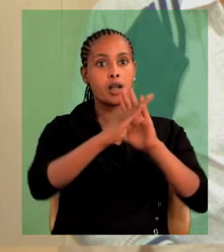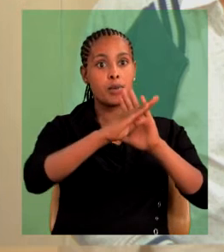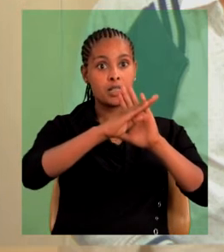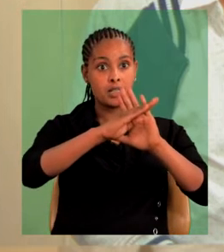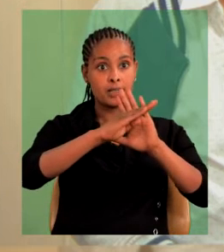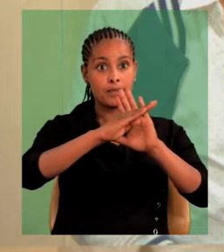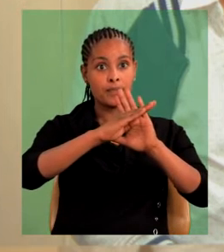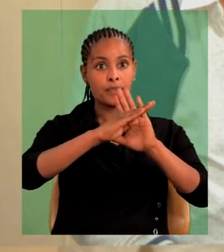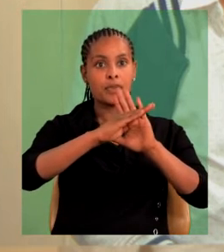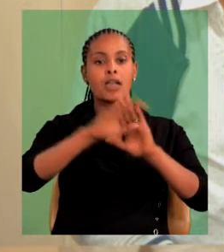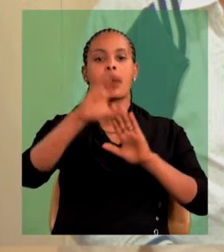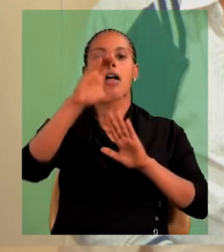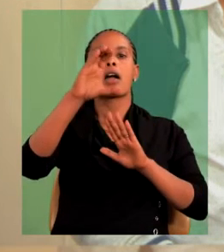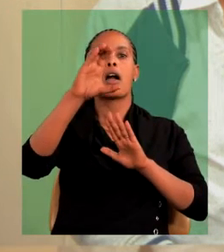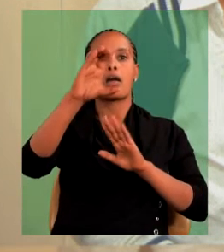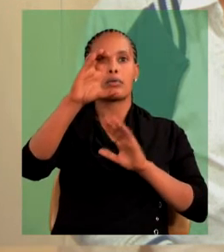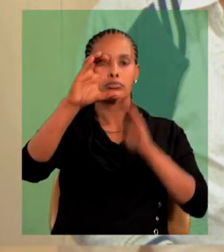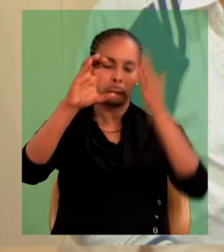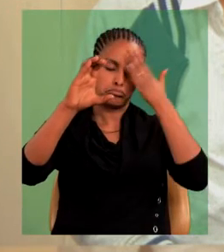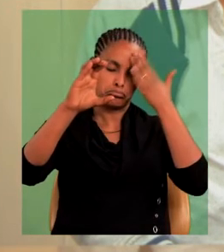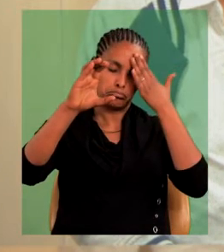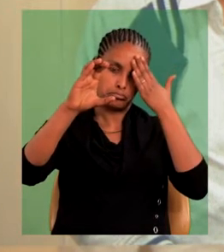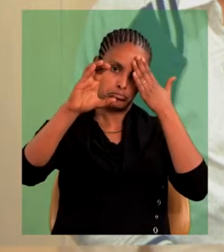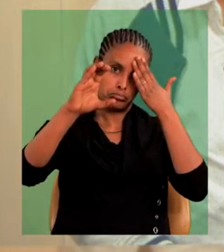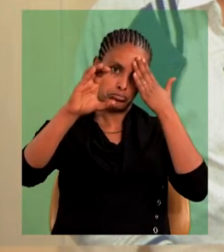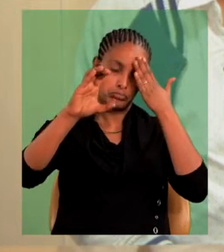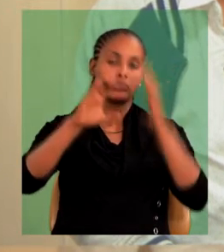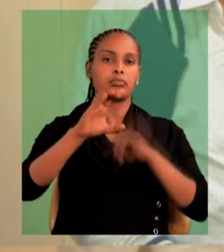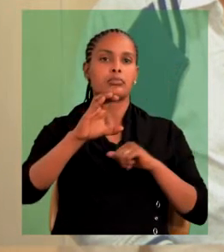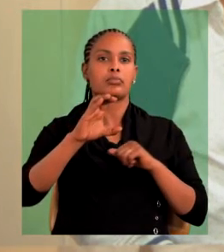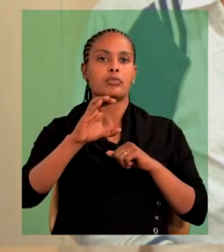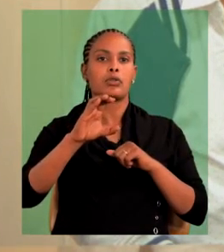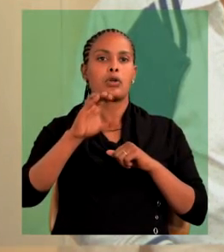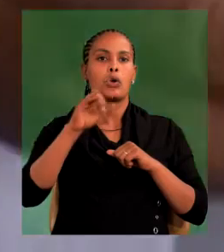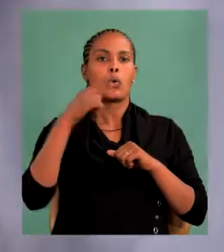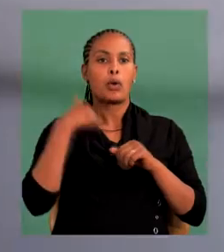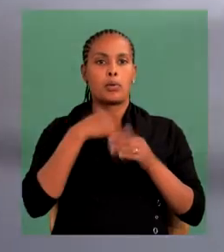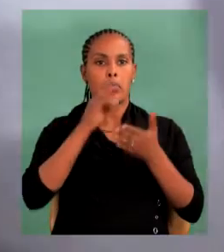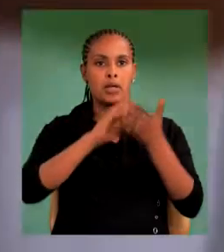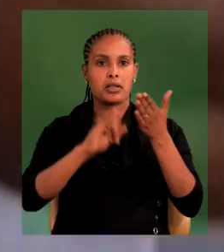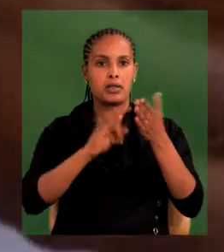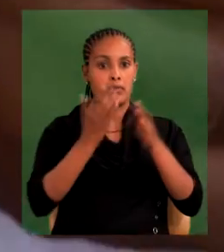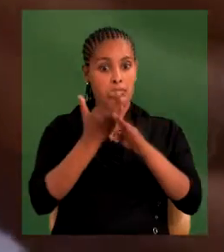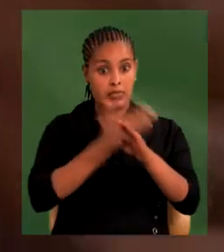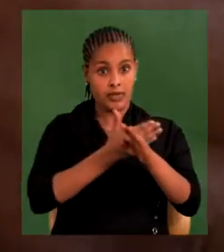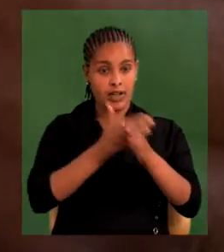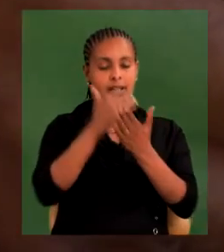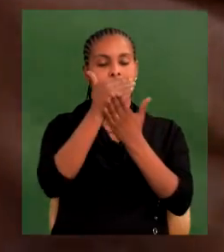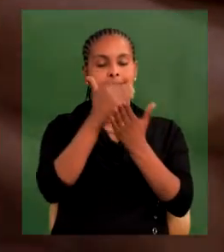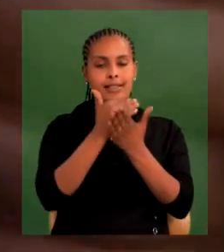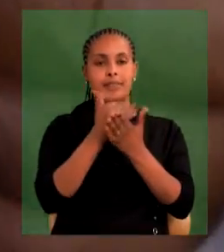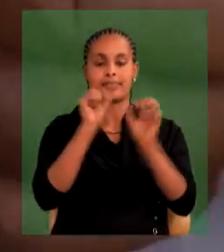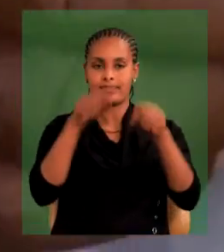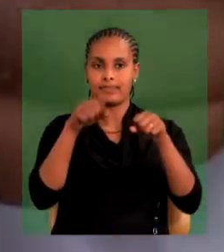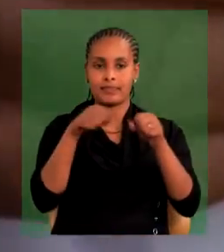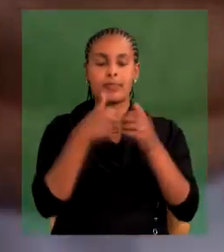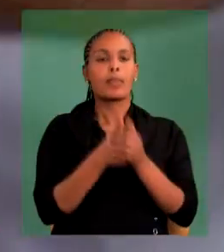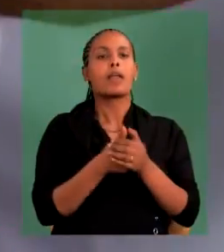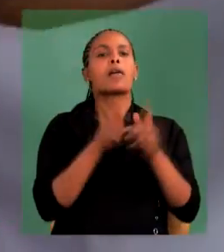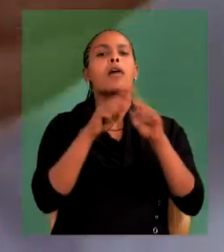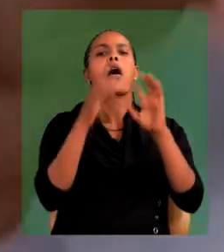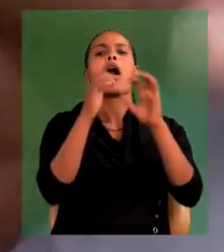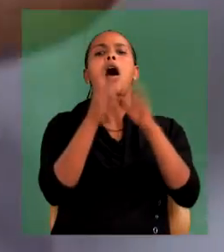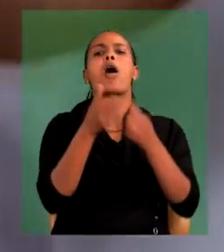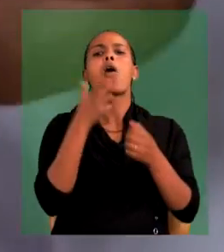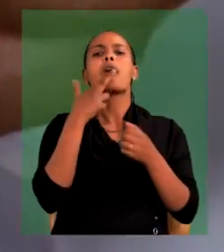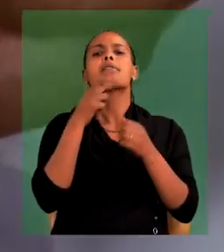represents carbon that you already know. We've mentioned this in a previous lesson. But